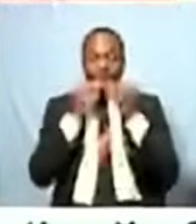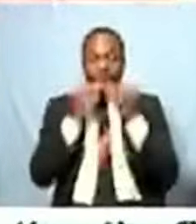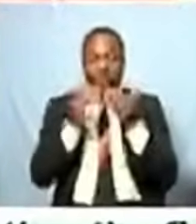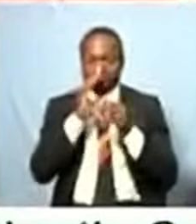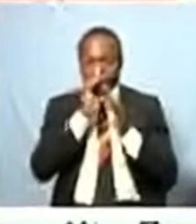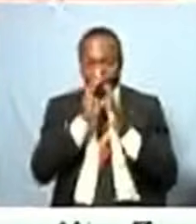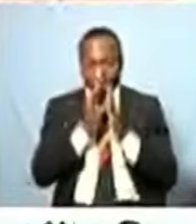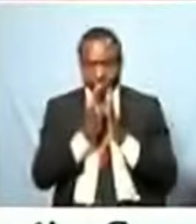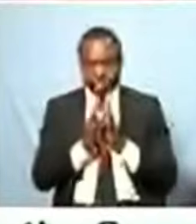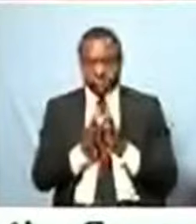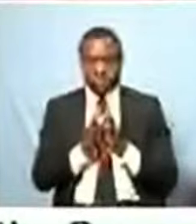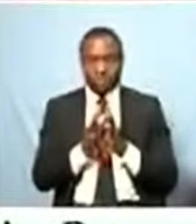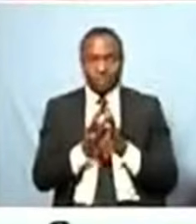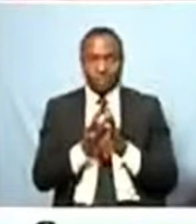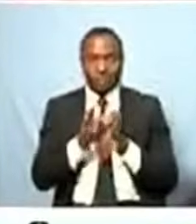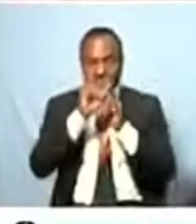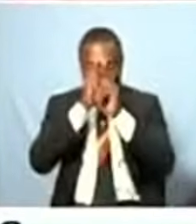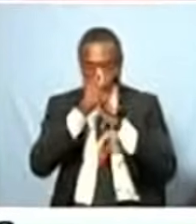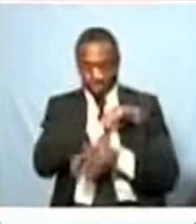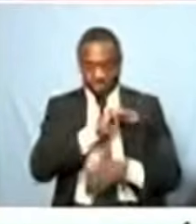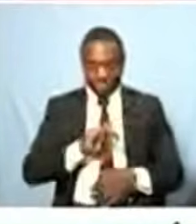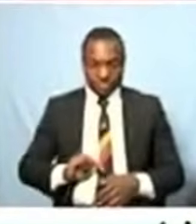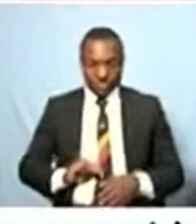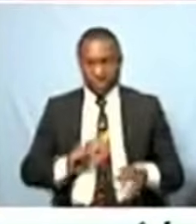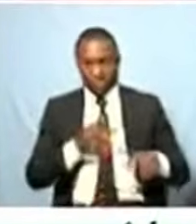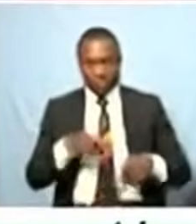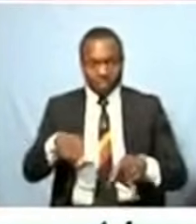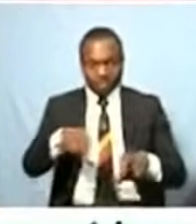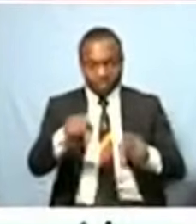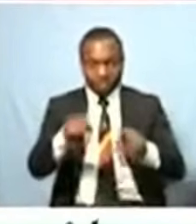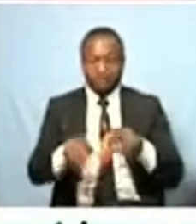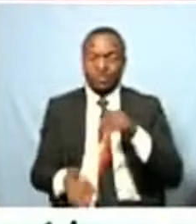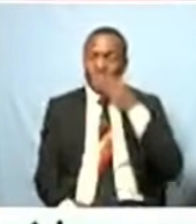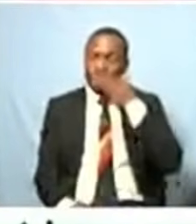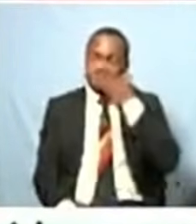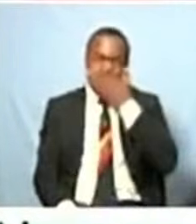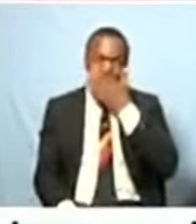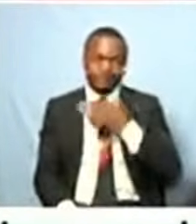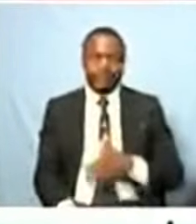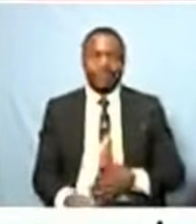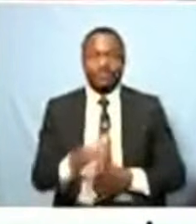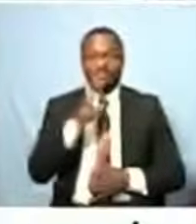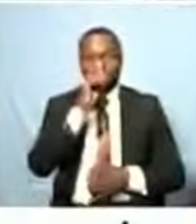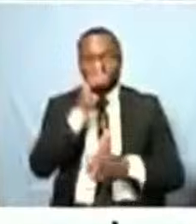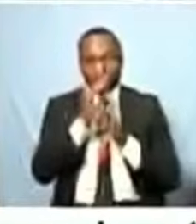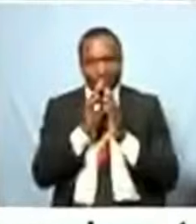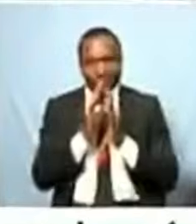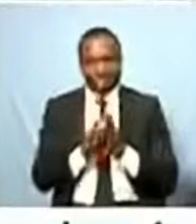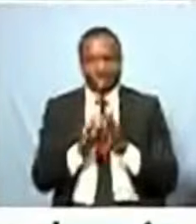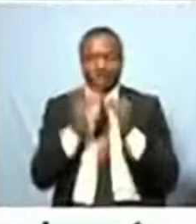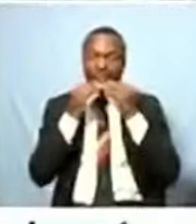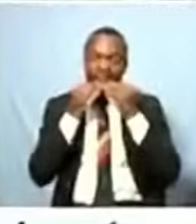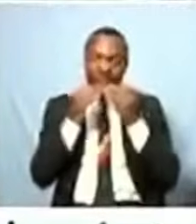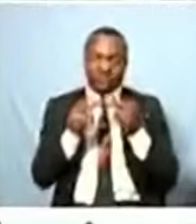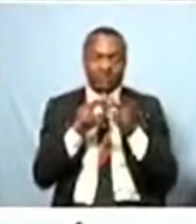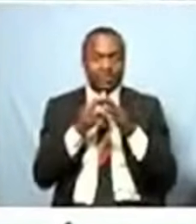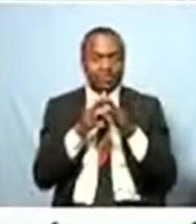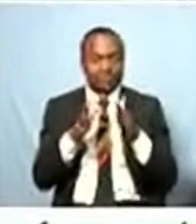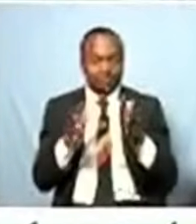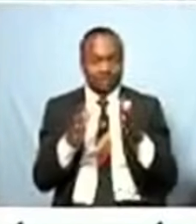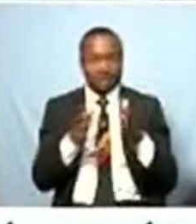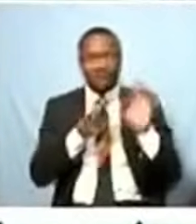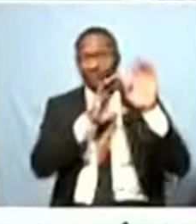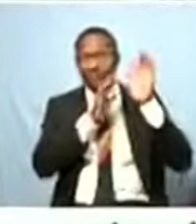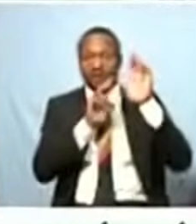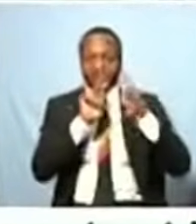you. The Honourable Member for Kasanengwa. Madam Speaker, thank you. I hope the